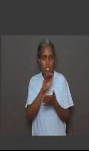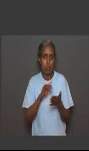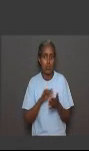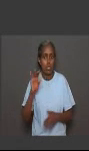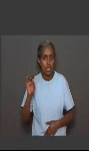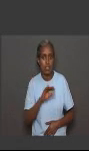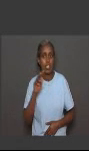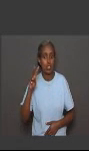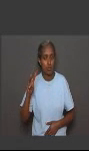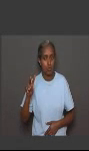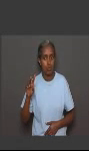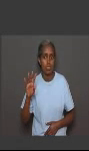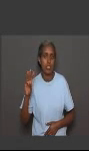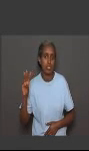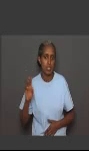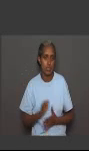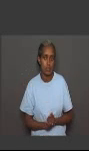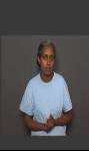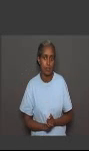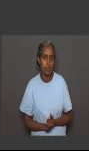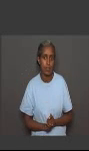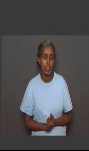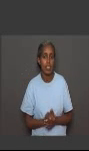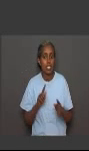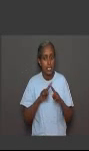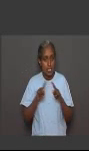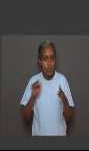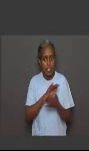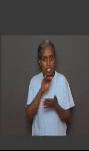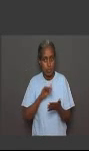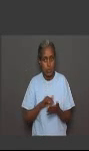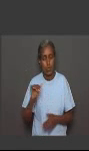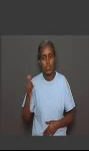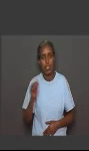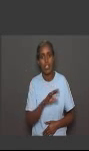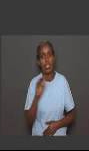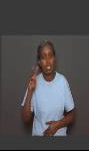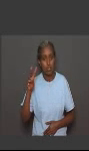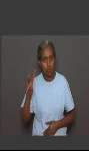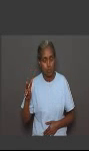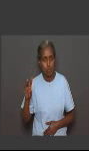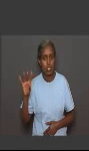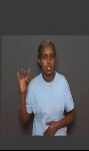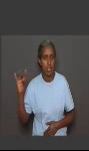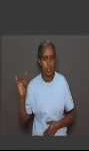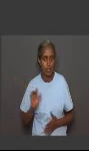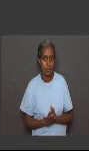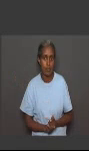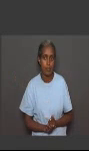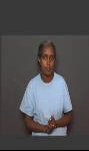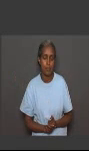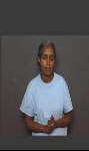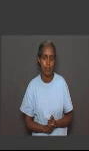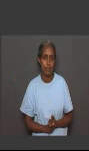8 and 2 is 6. The difference between 10 and 2 is